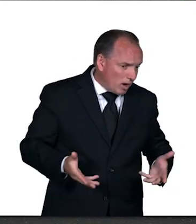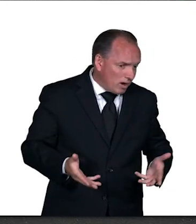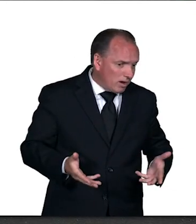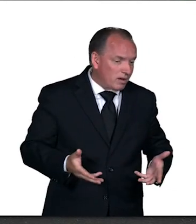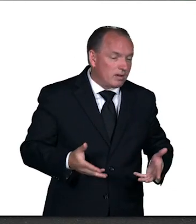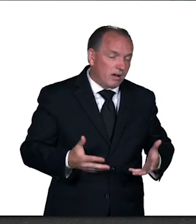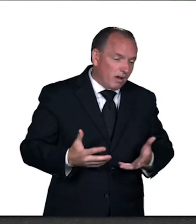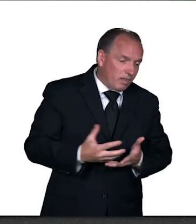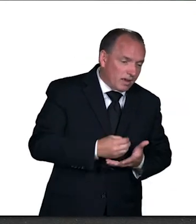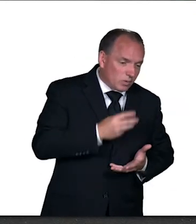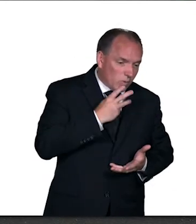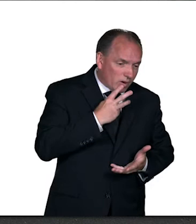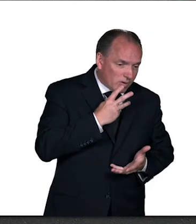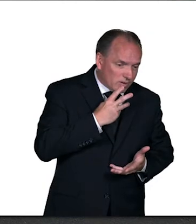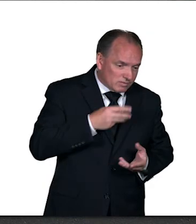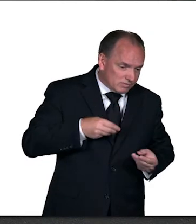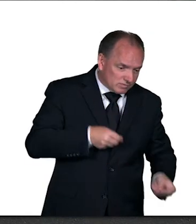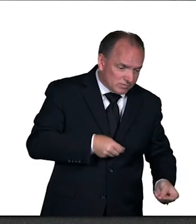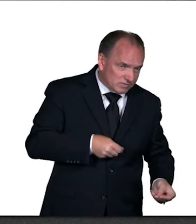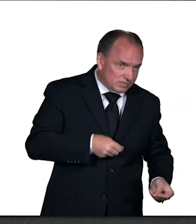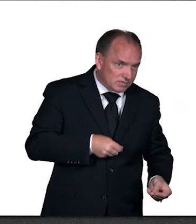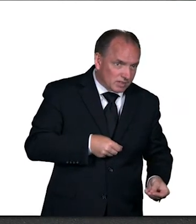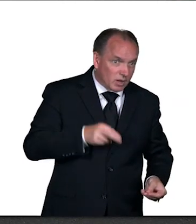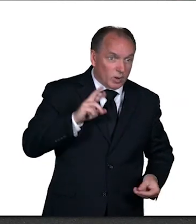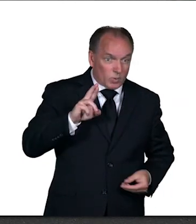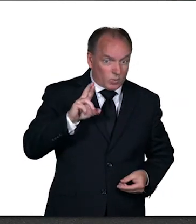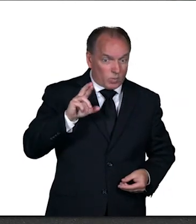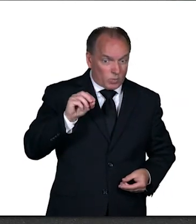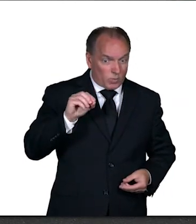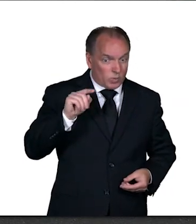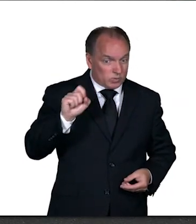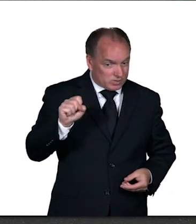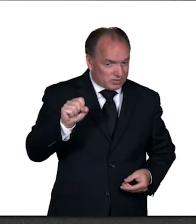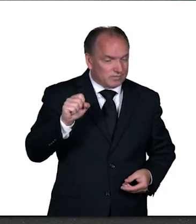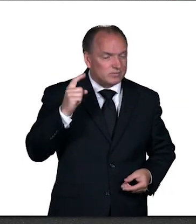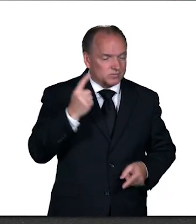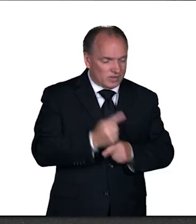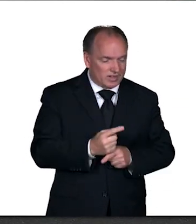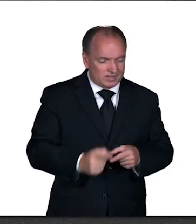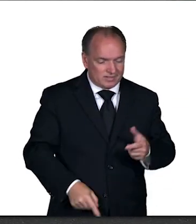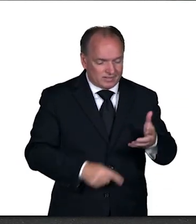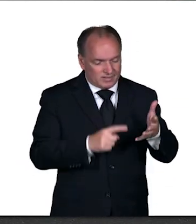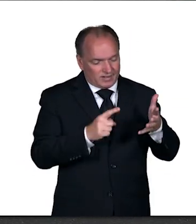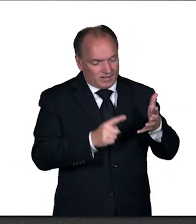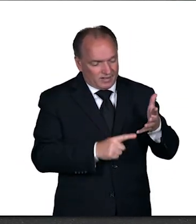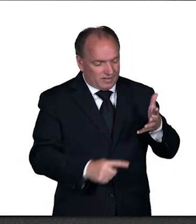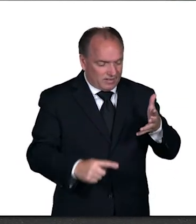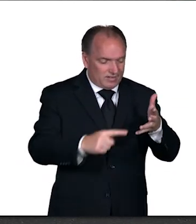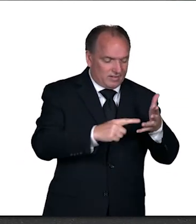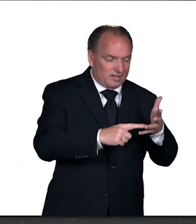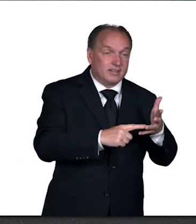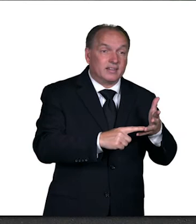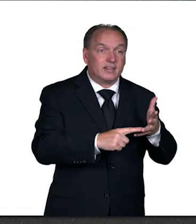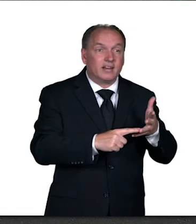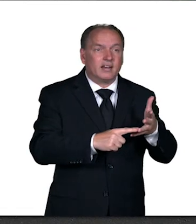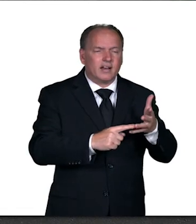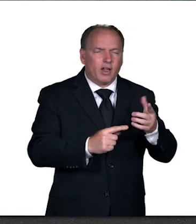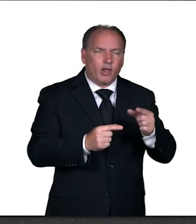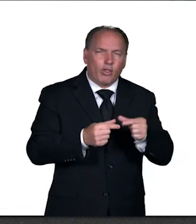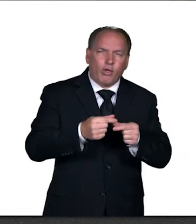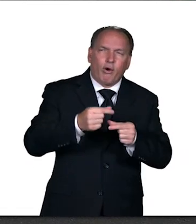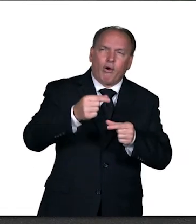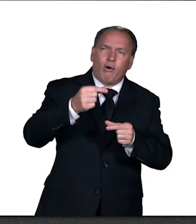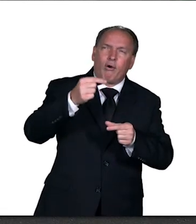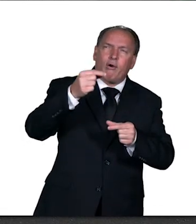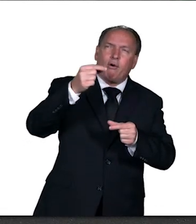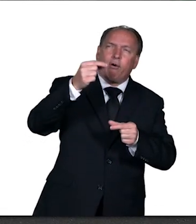to collect water and nutrients, which are called the roots. Great job. And then our second part is the